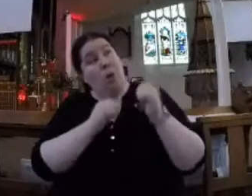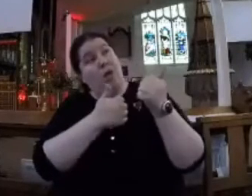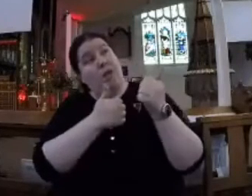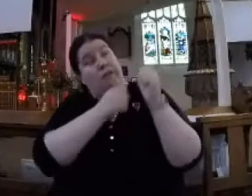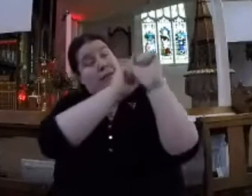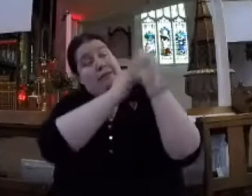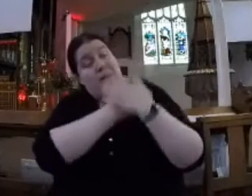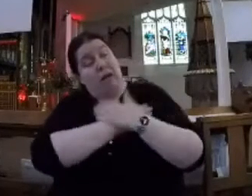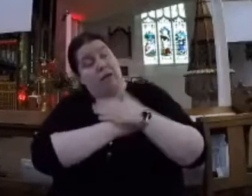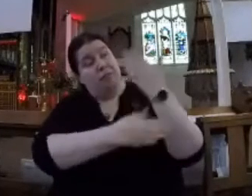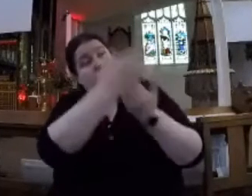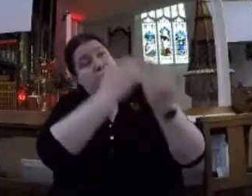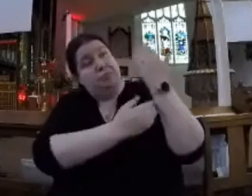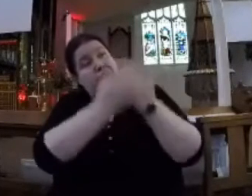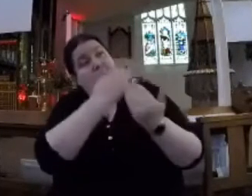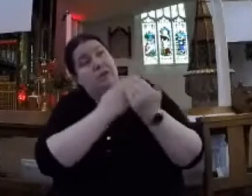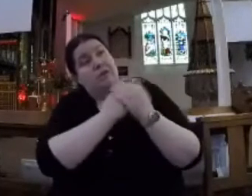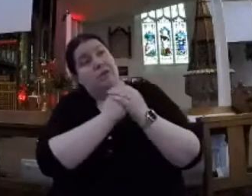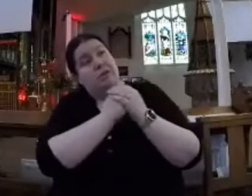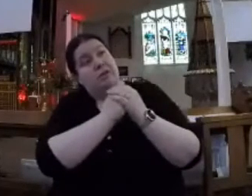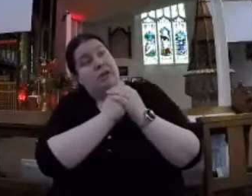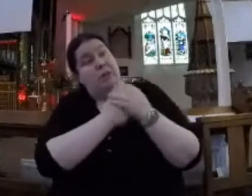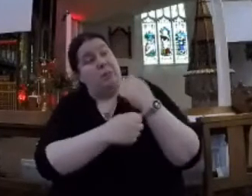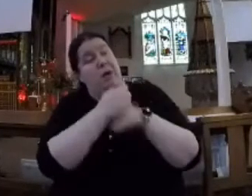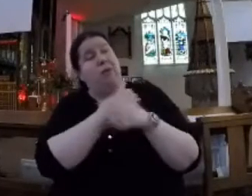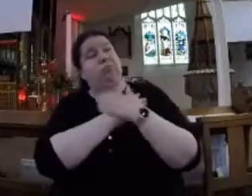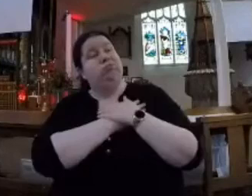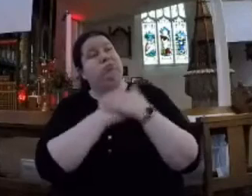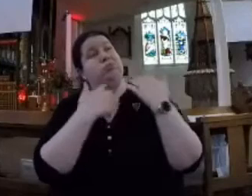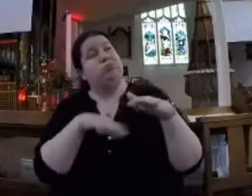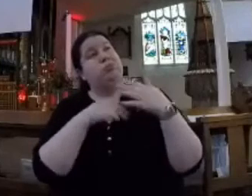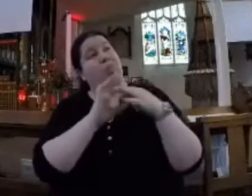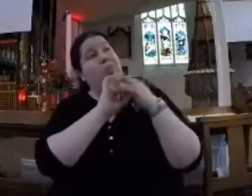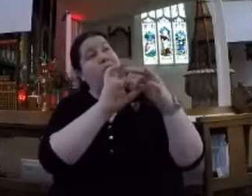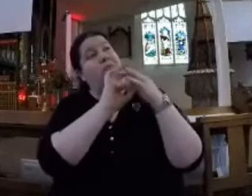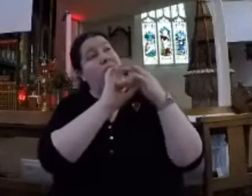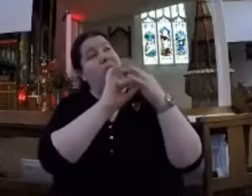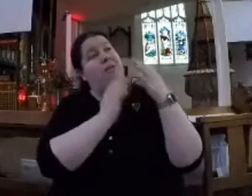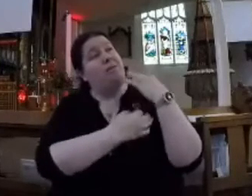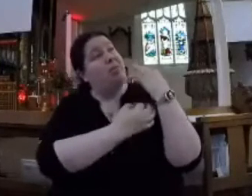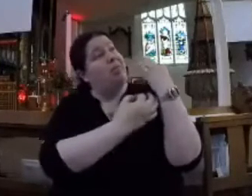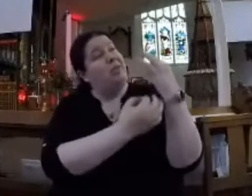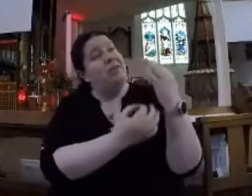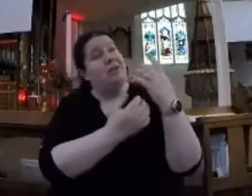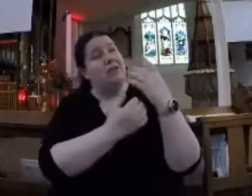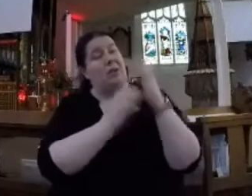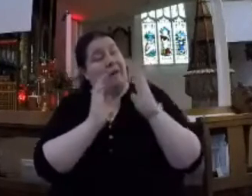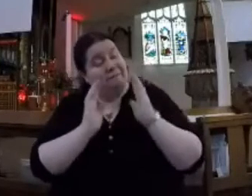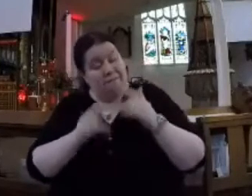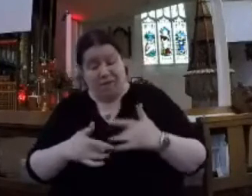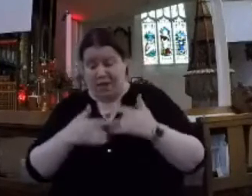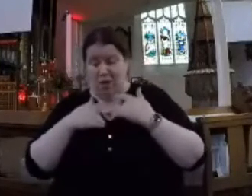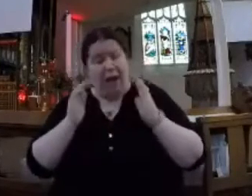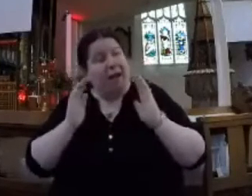his love for us, and we fall in love with him, we are compelled by that love